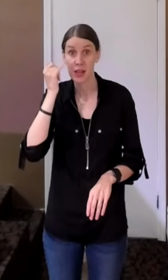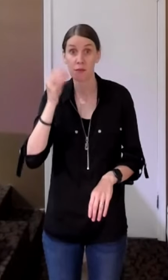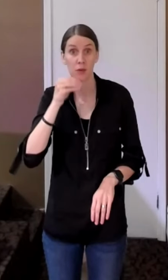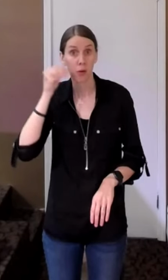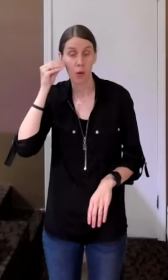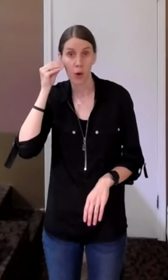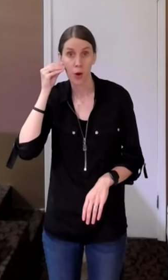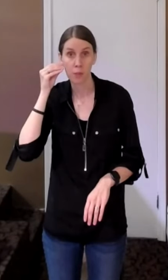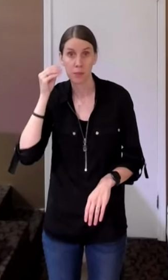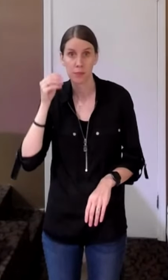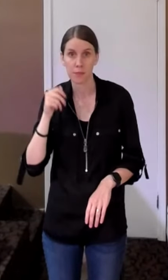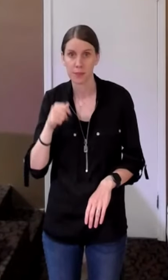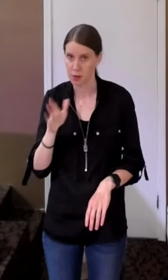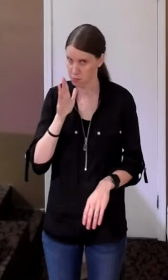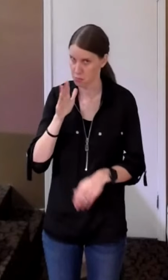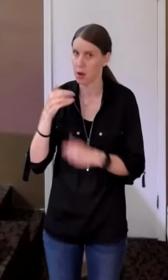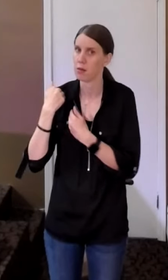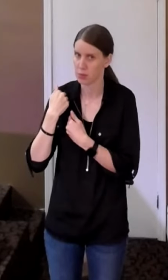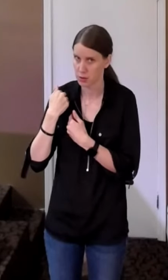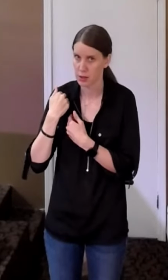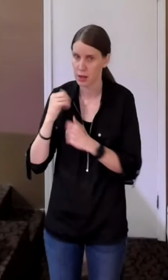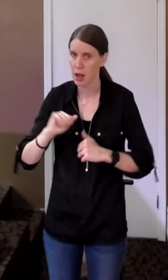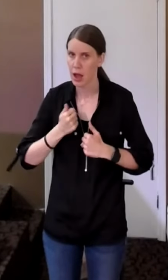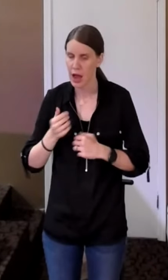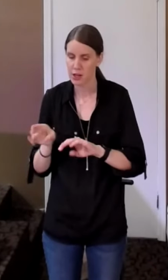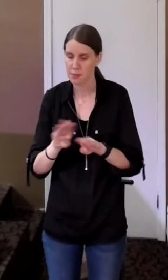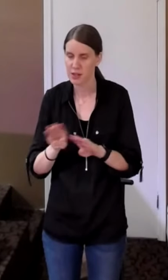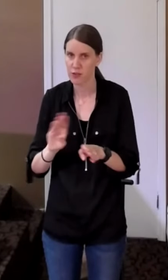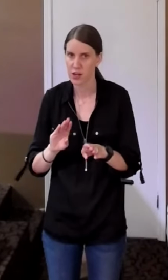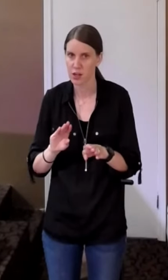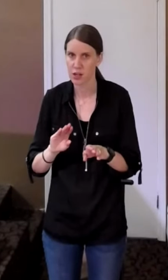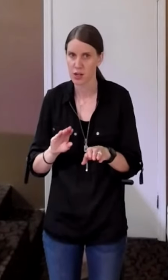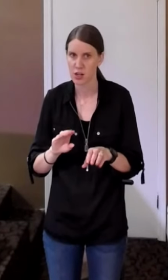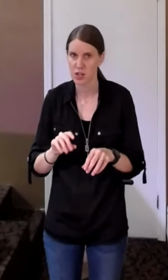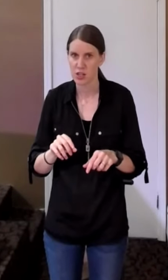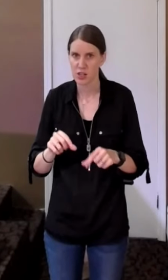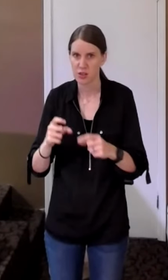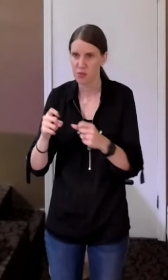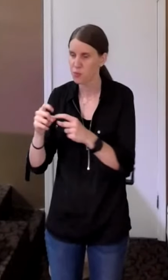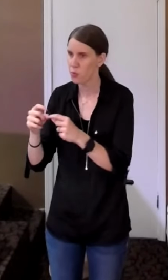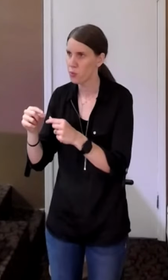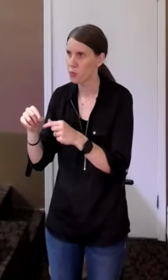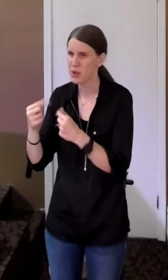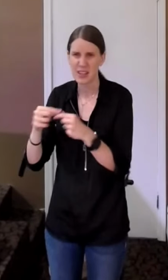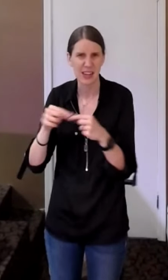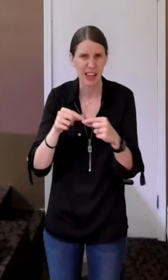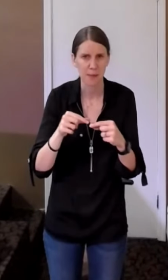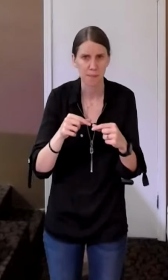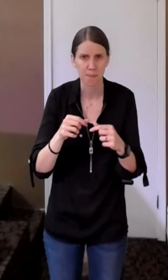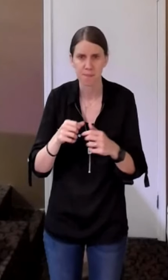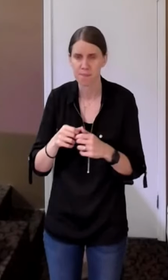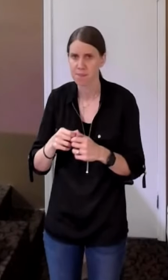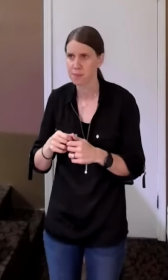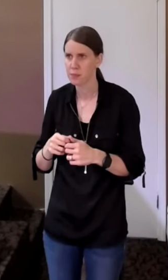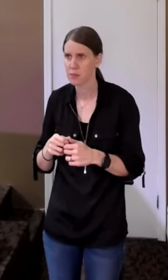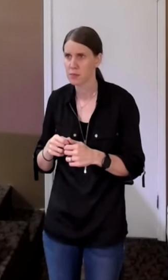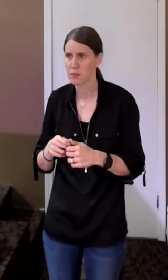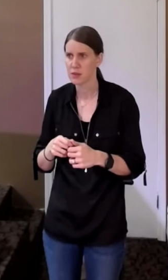a huge role in this, how do I behave when the gossip's going around? How do I respond when people